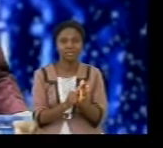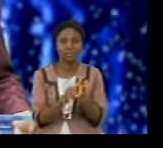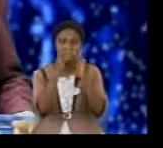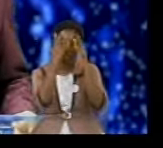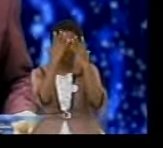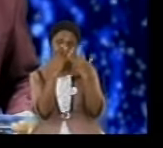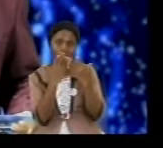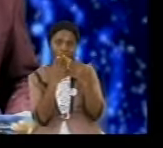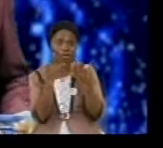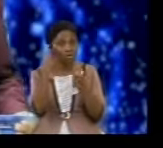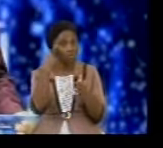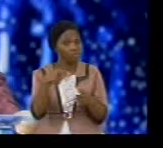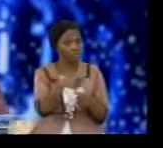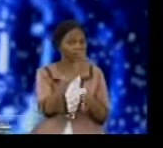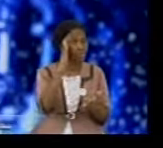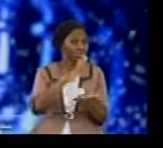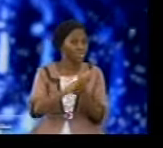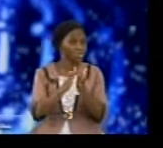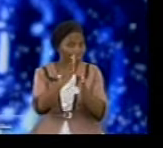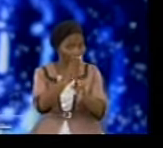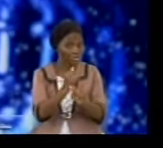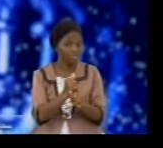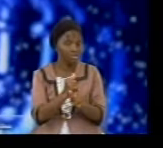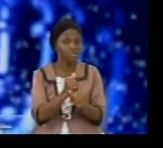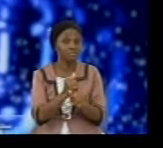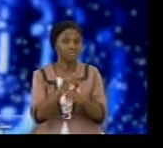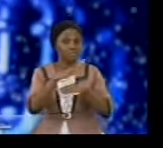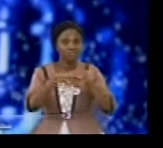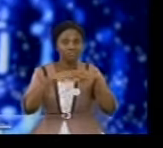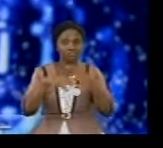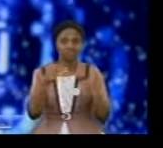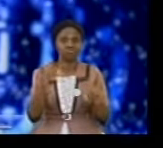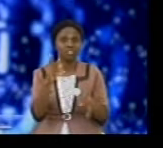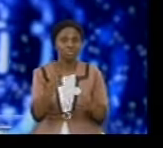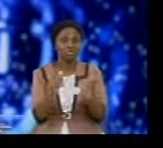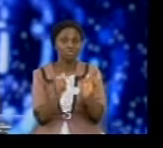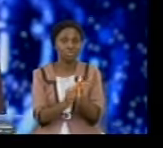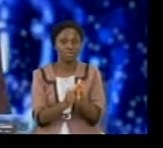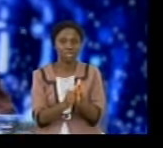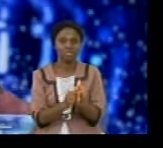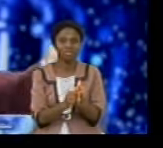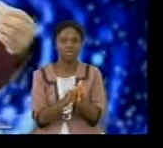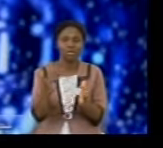be comforted. They will always mourn at things ungodly, at things sinful,